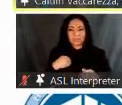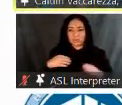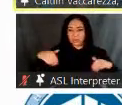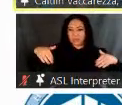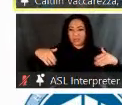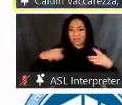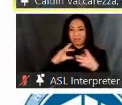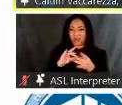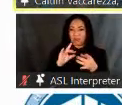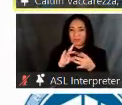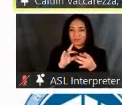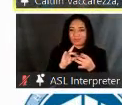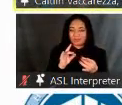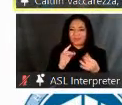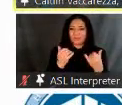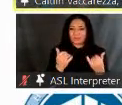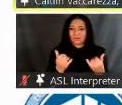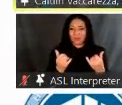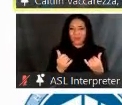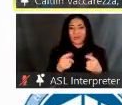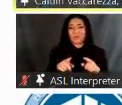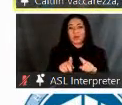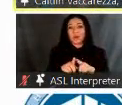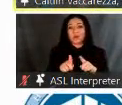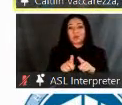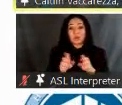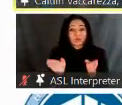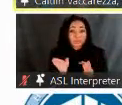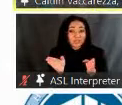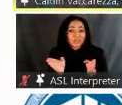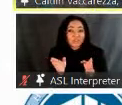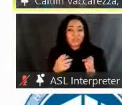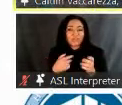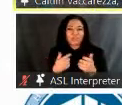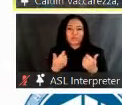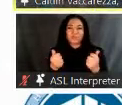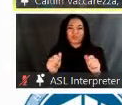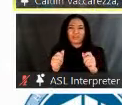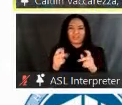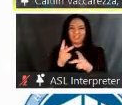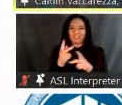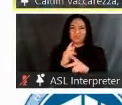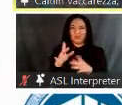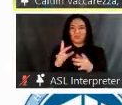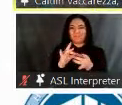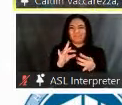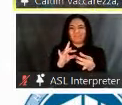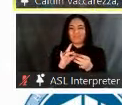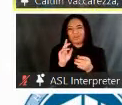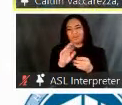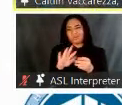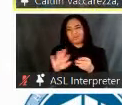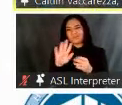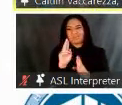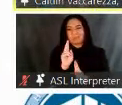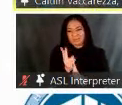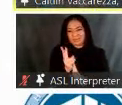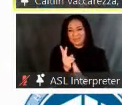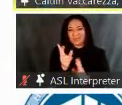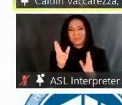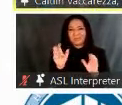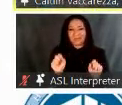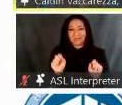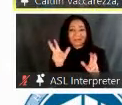today. And we also encourage you to try to keep your remarks to about 2 minutes so that we can hear from as many voices